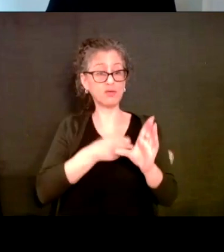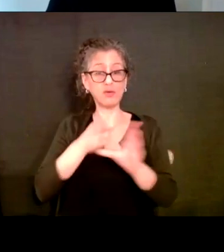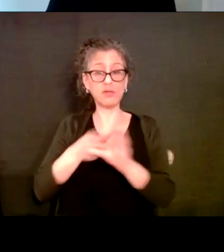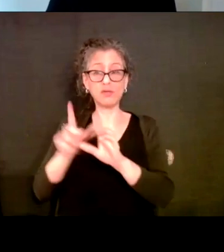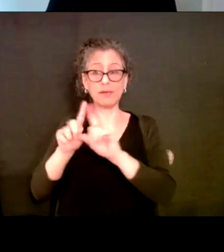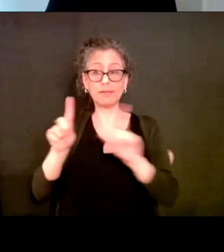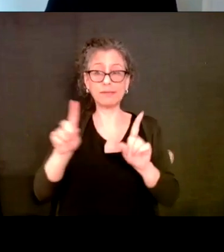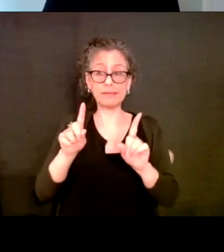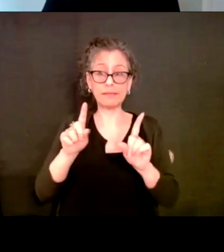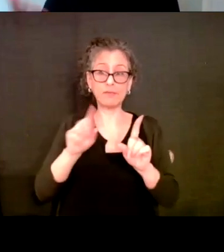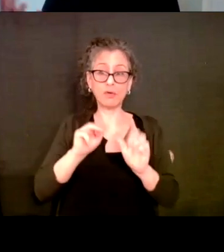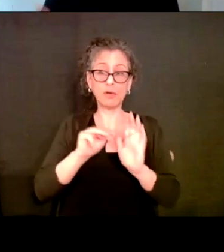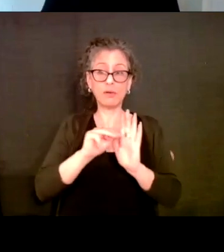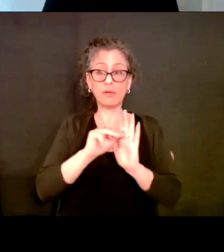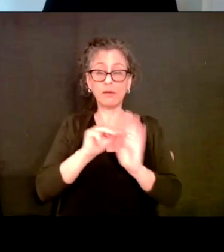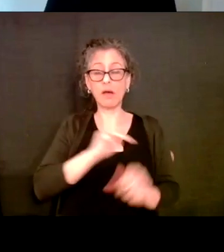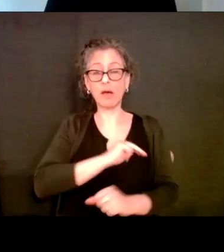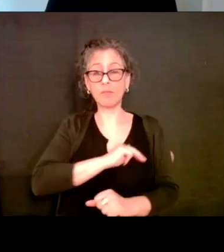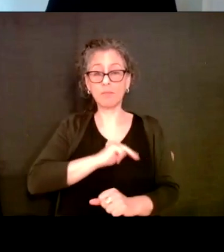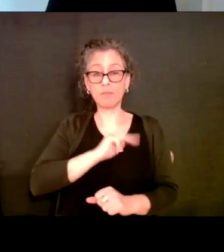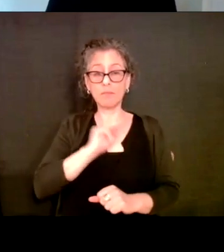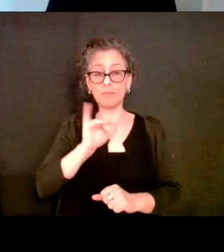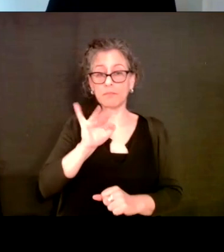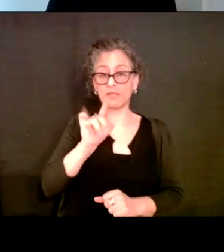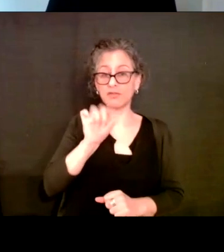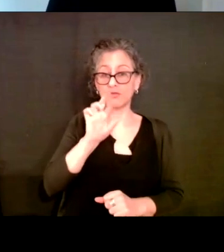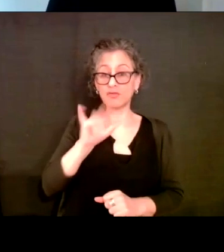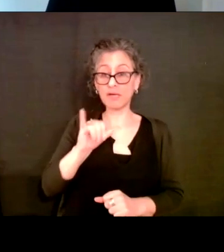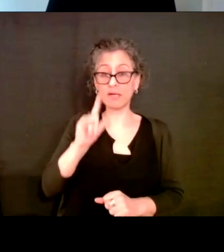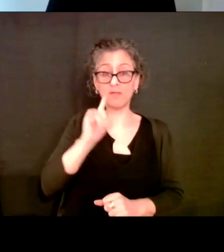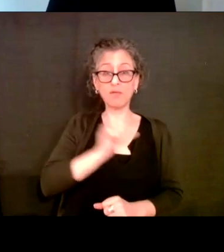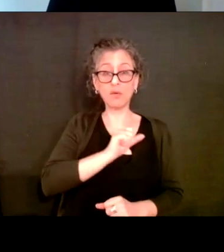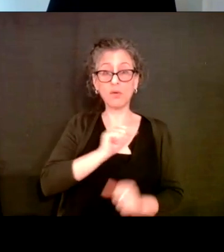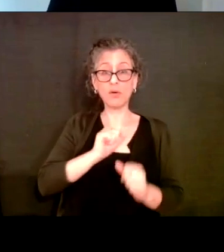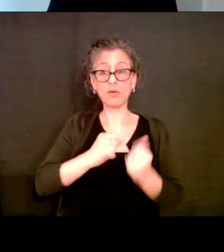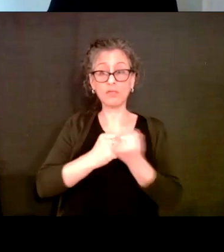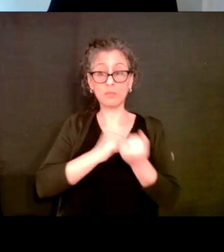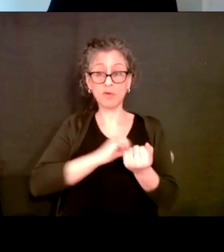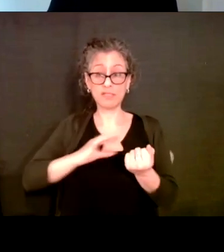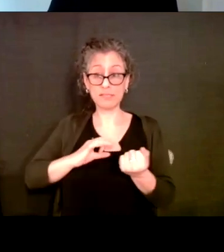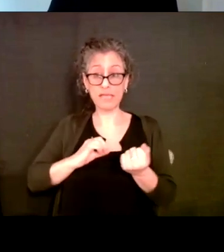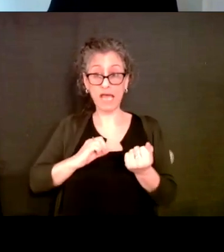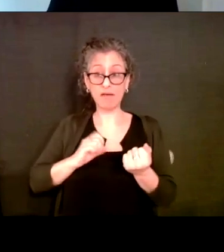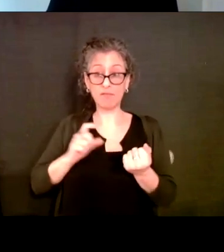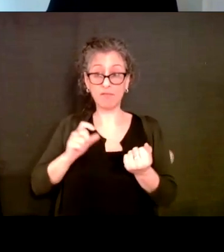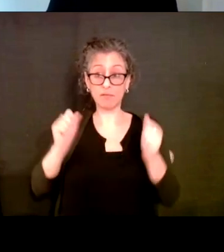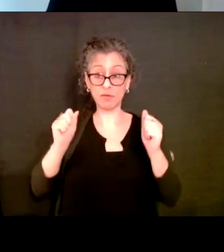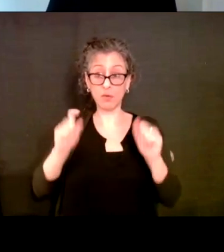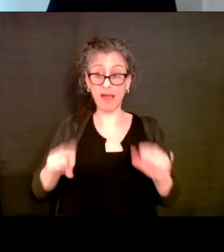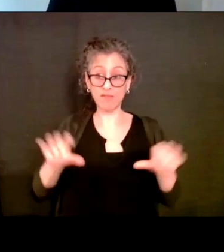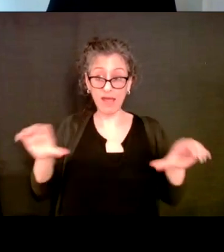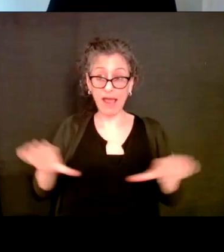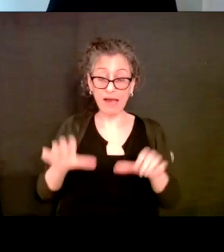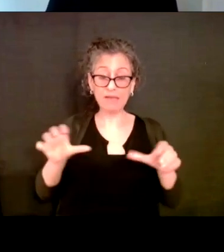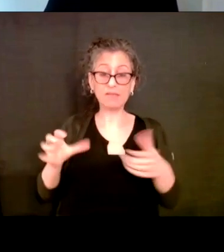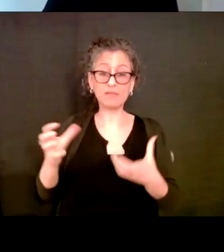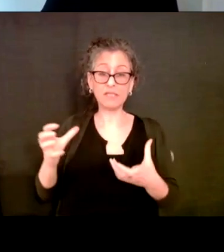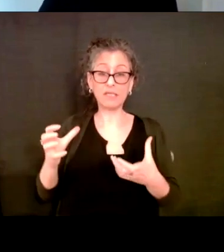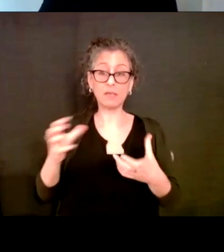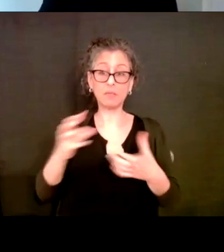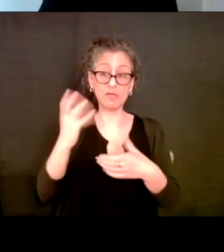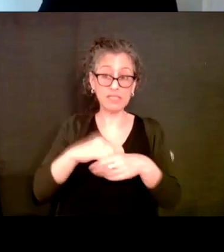ministries? And for support staff, do I have the choice in whether I actively participate in worship or simply sit